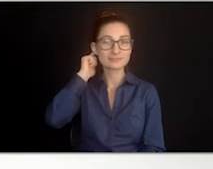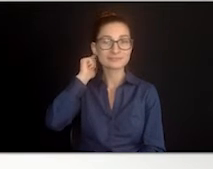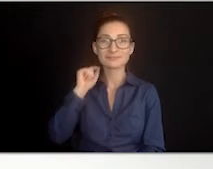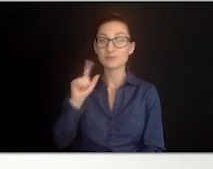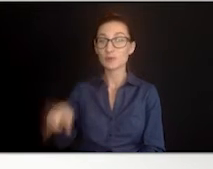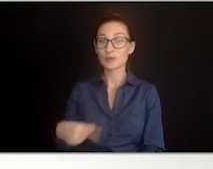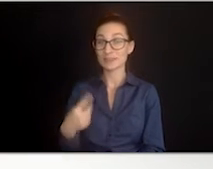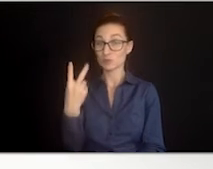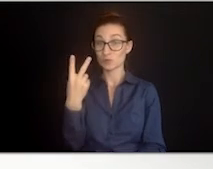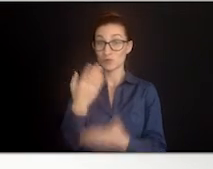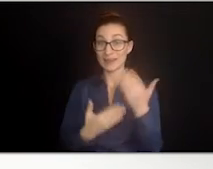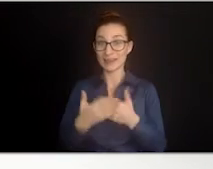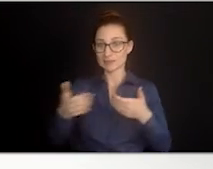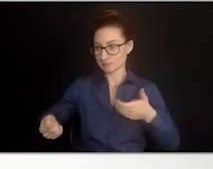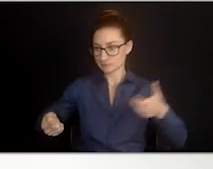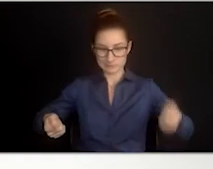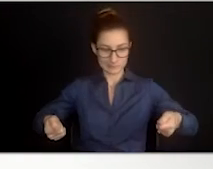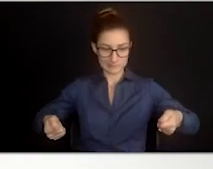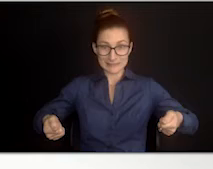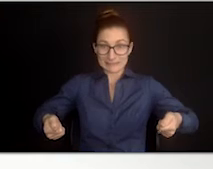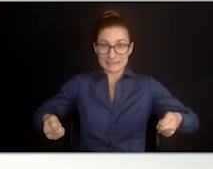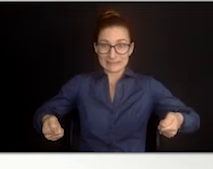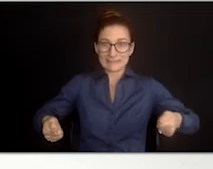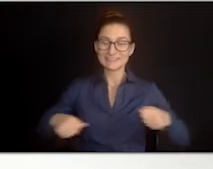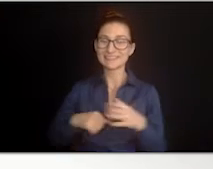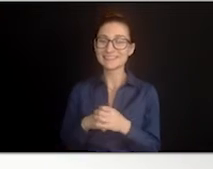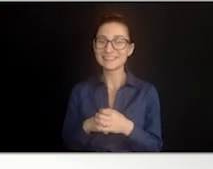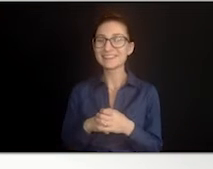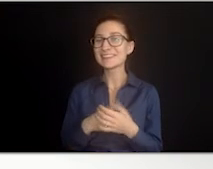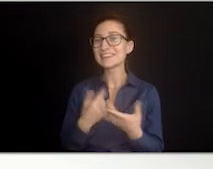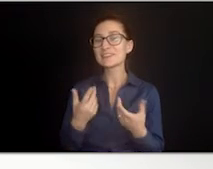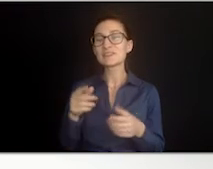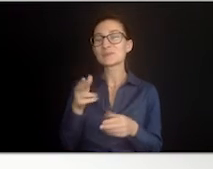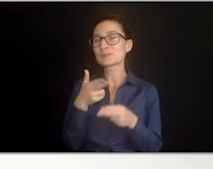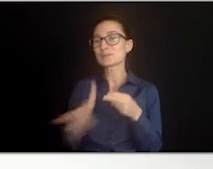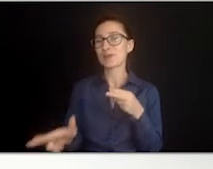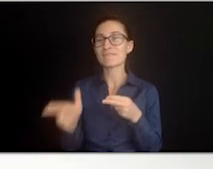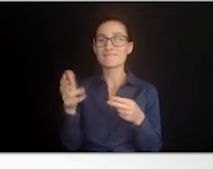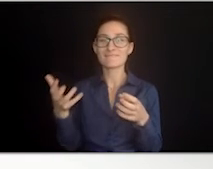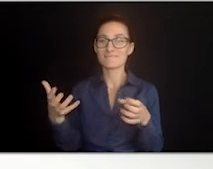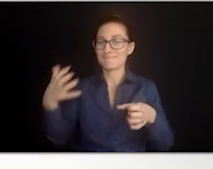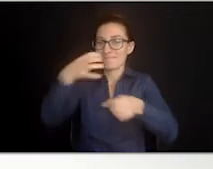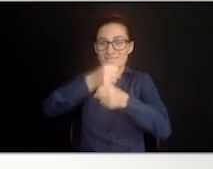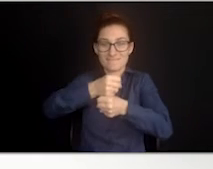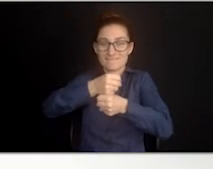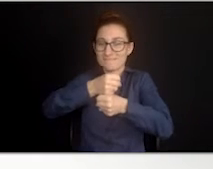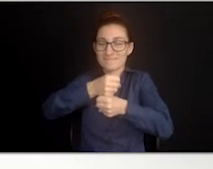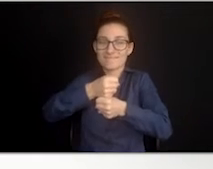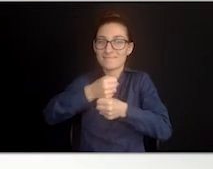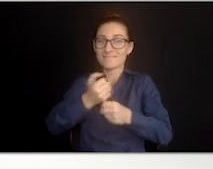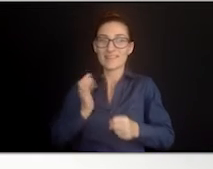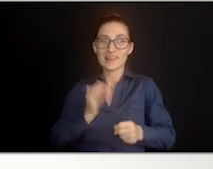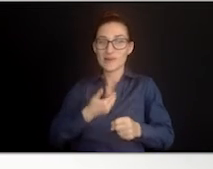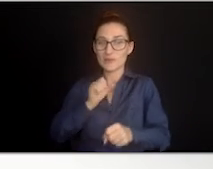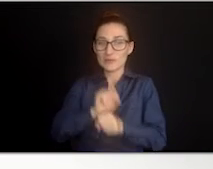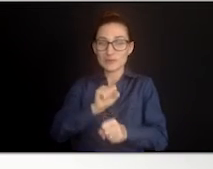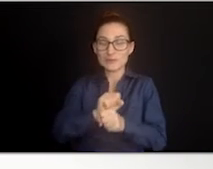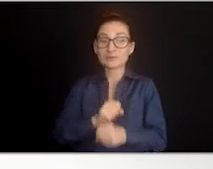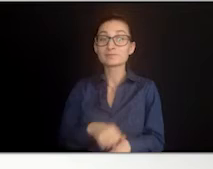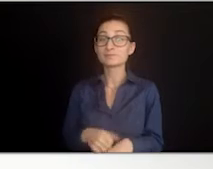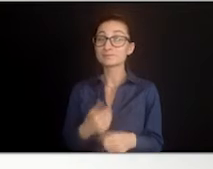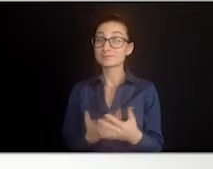only have two hands. So just a quick overview of what we do. Our big thing is